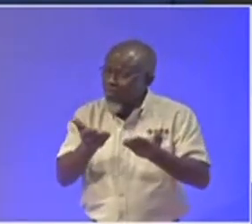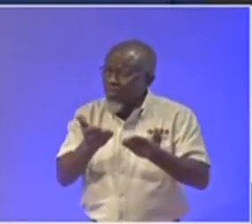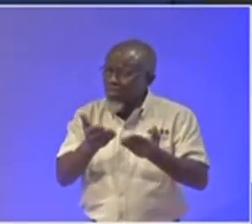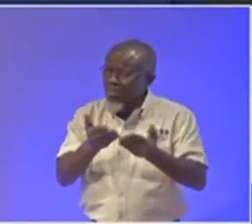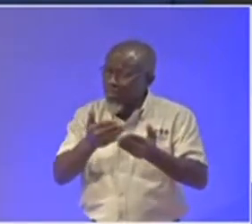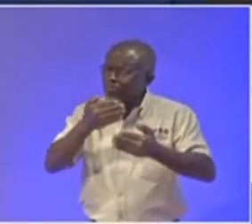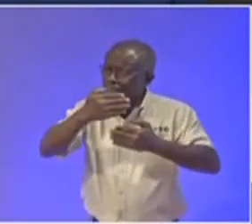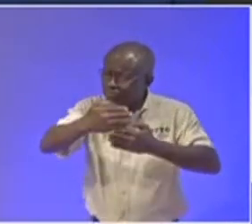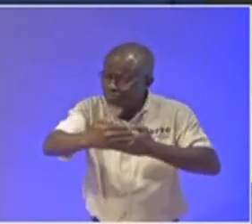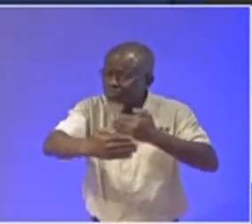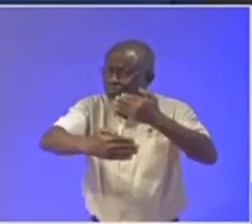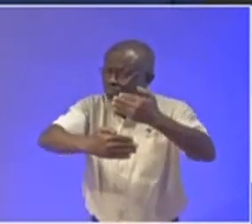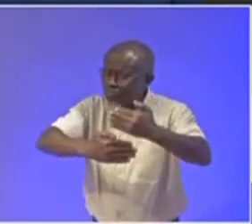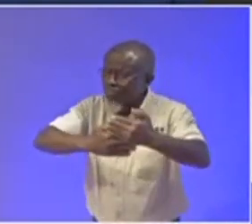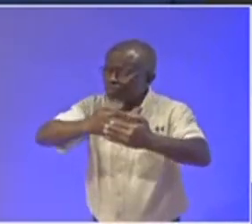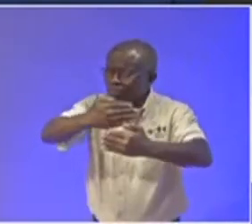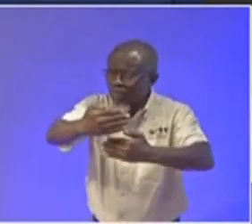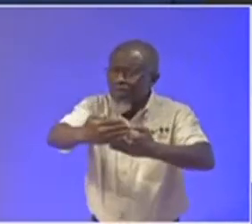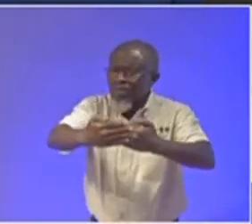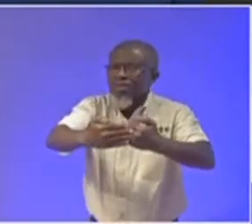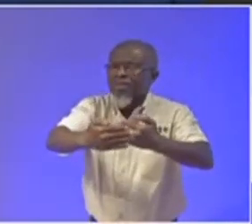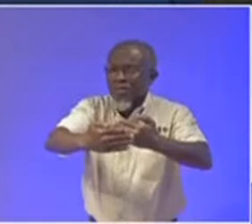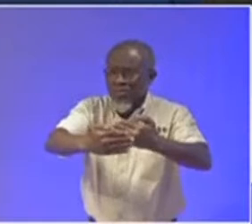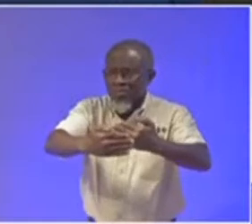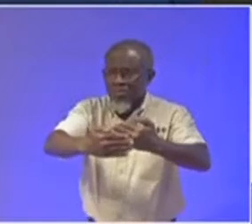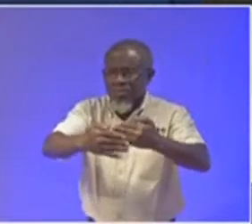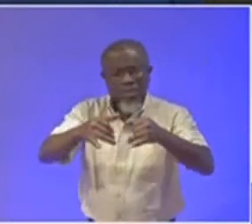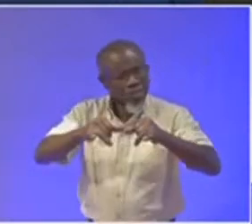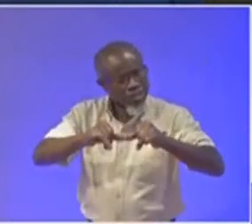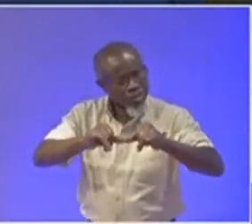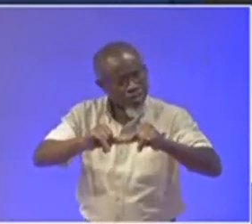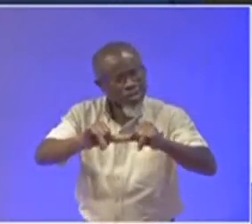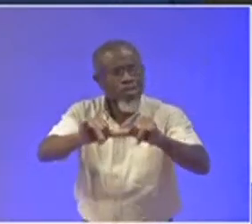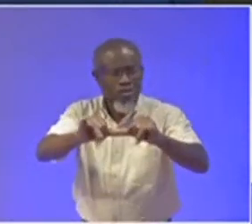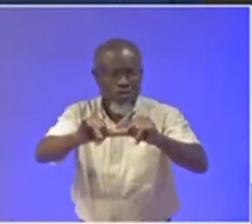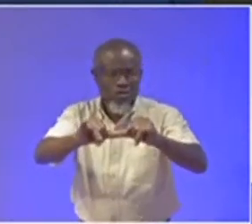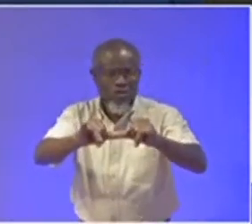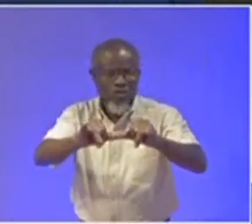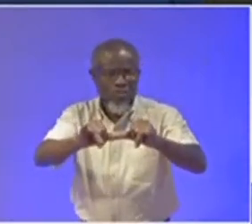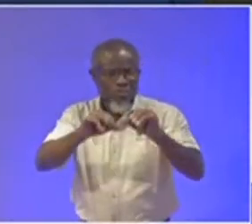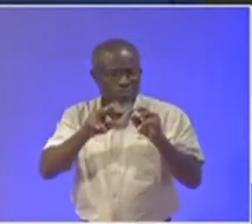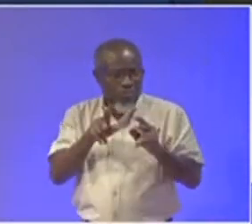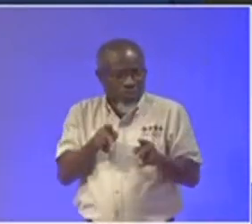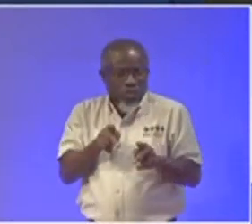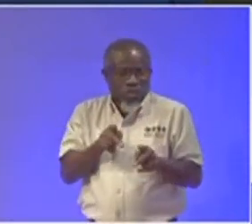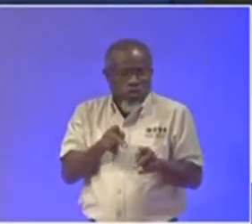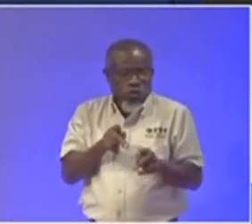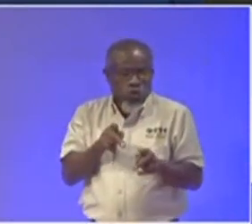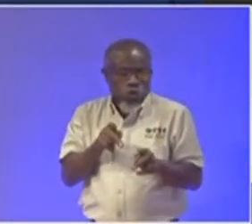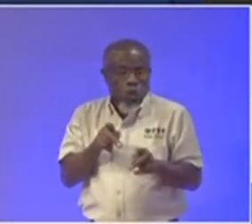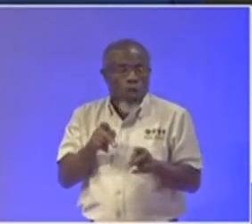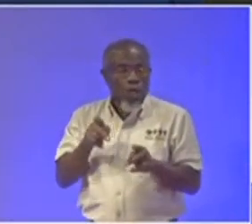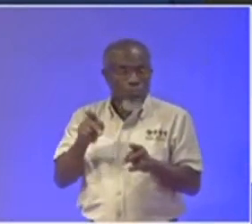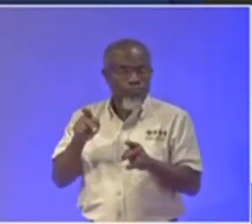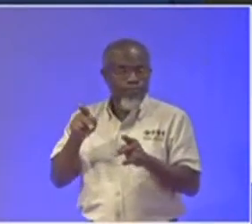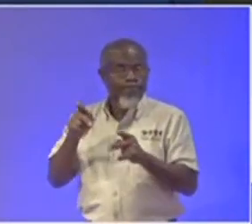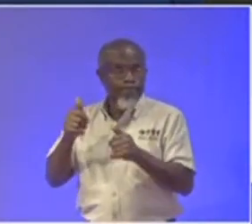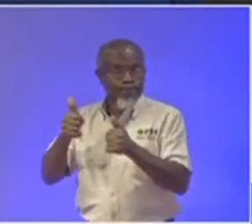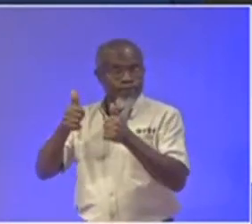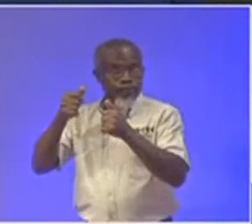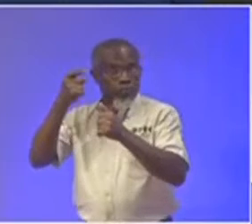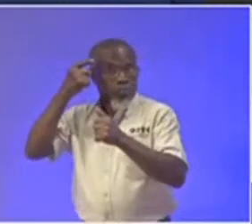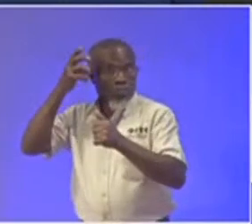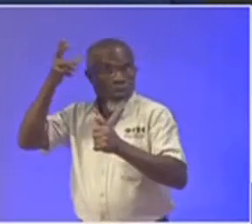gifted to students who are profoundly disabled. And we need to consider the construction of our policy